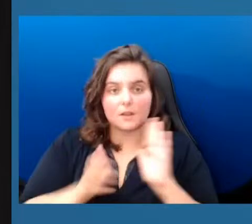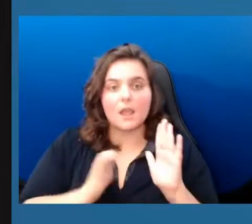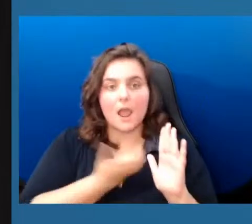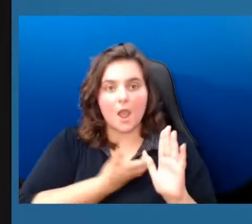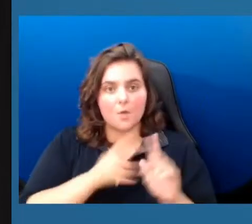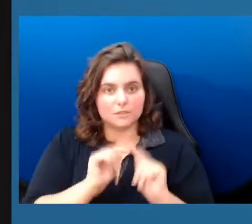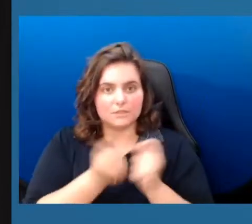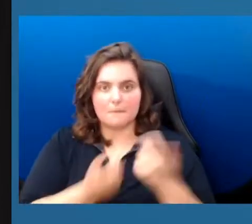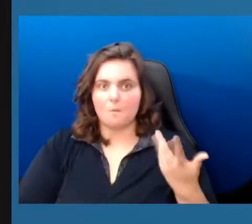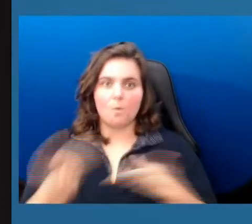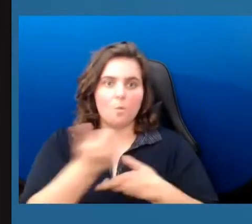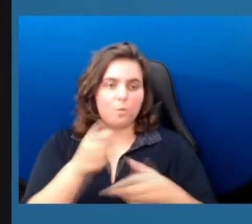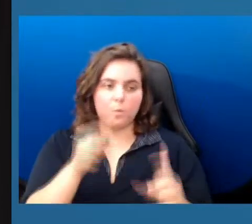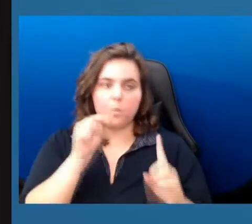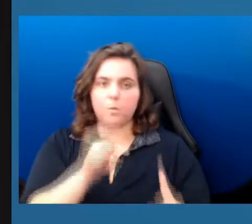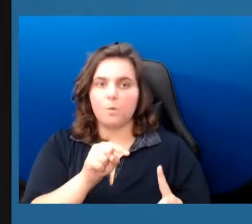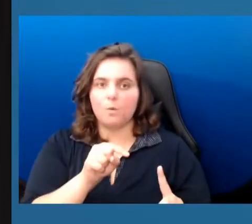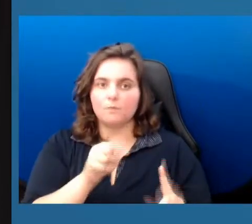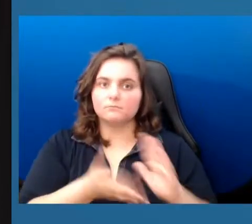and never takes that for granted.